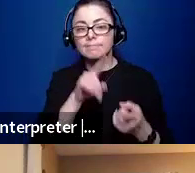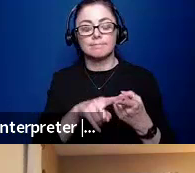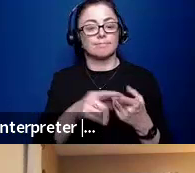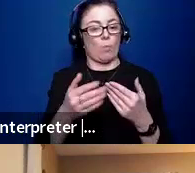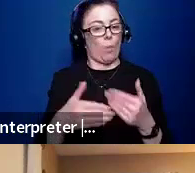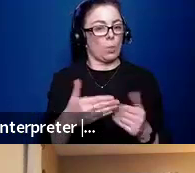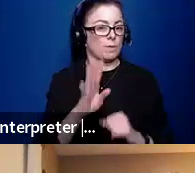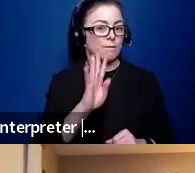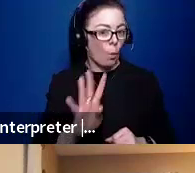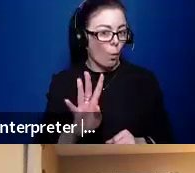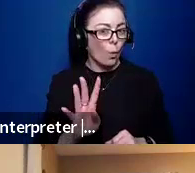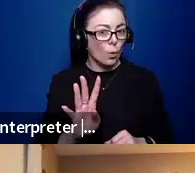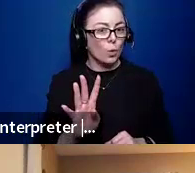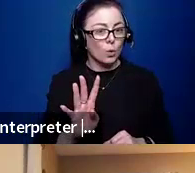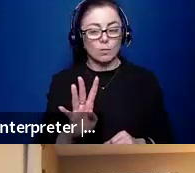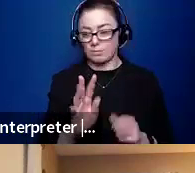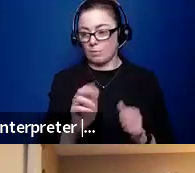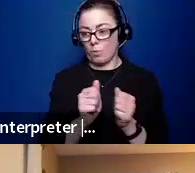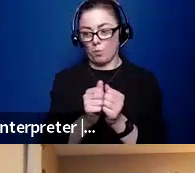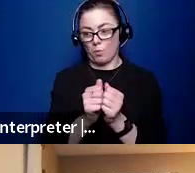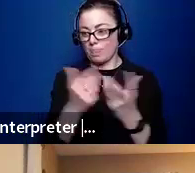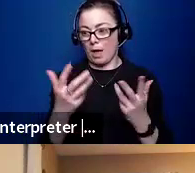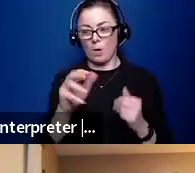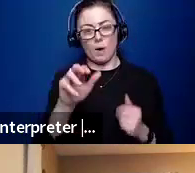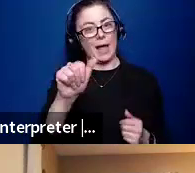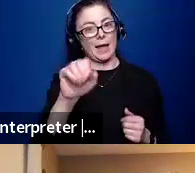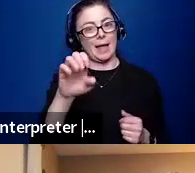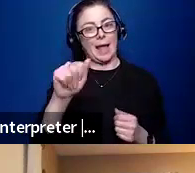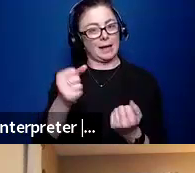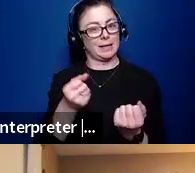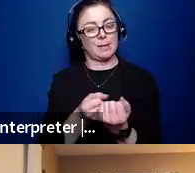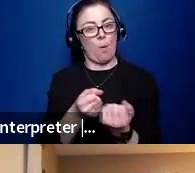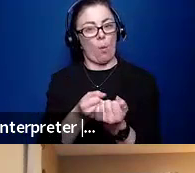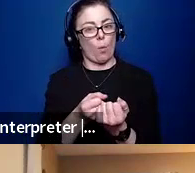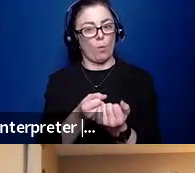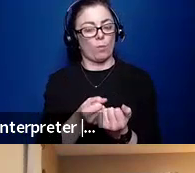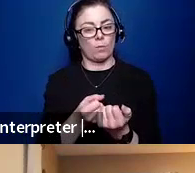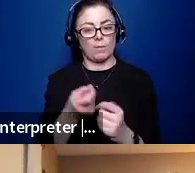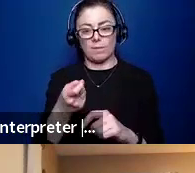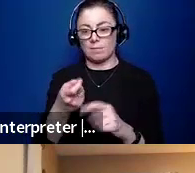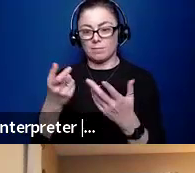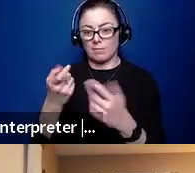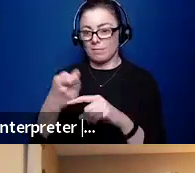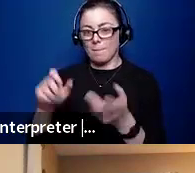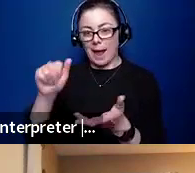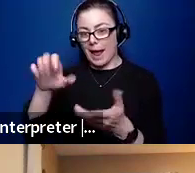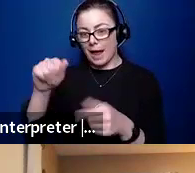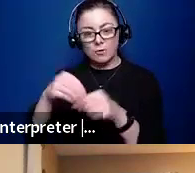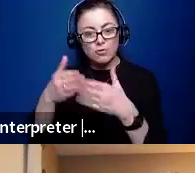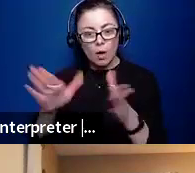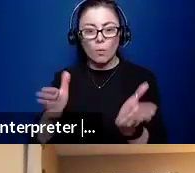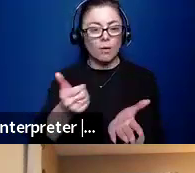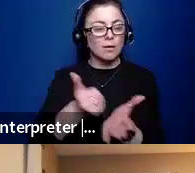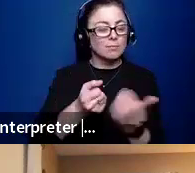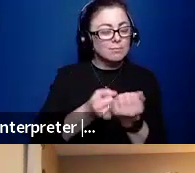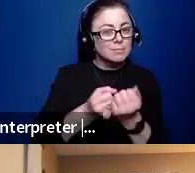old. And without the AEA support from the parent advocate, from the AEA in general, helping the teachers